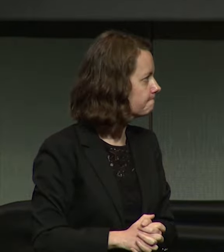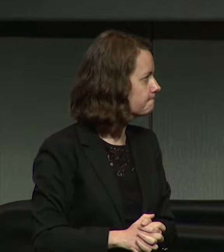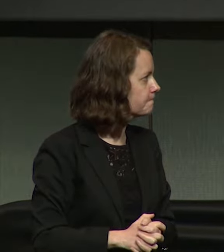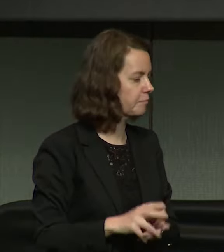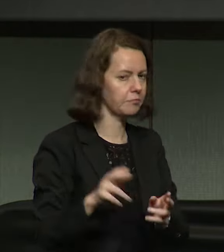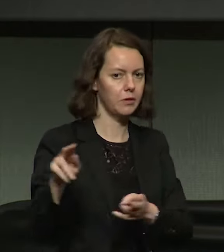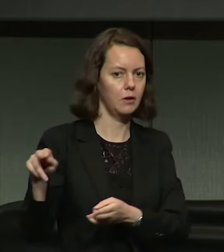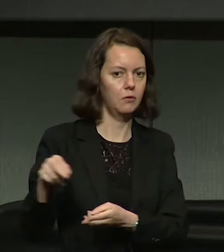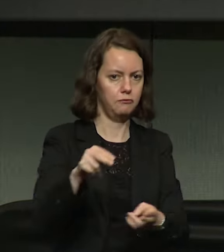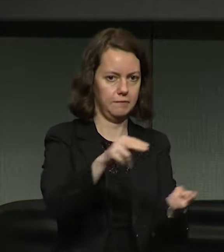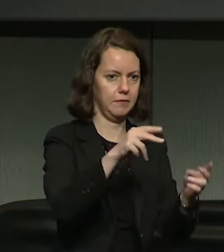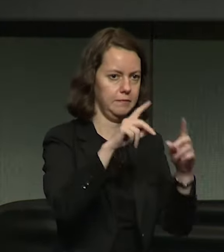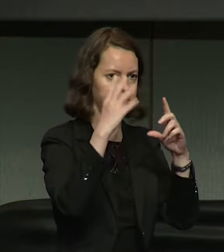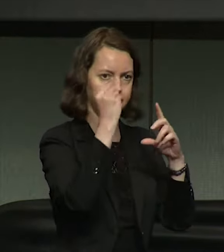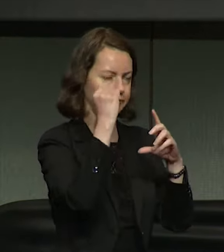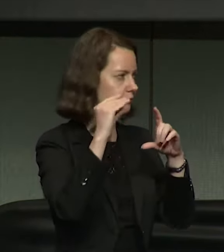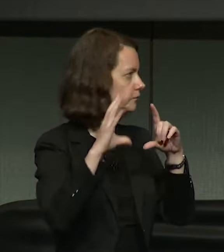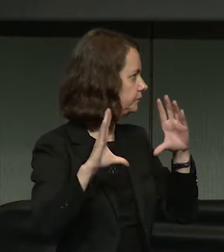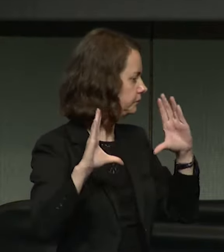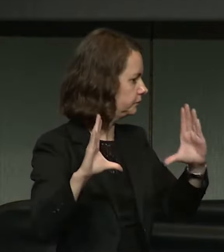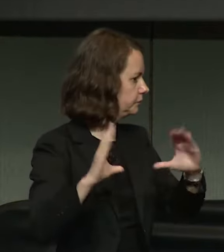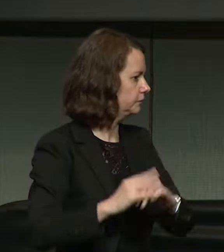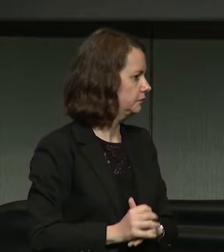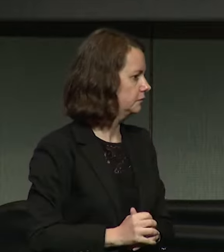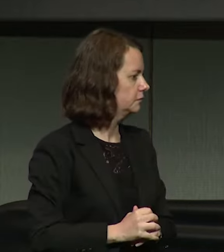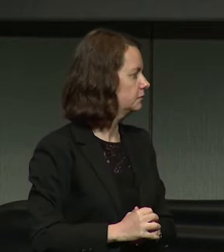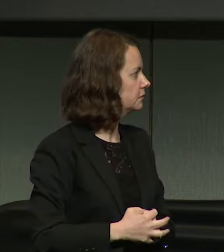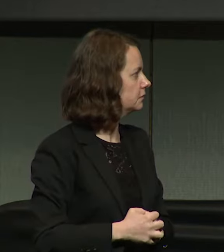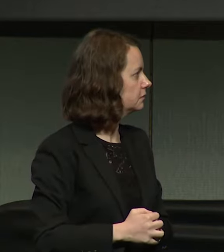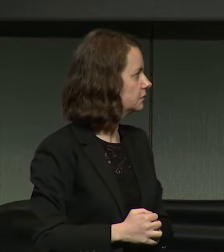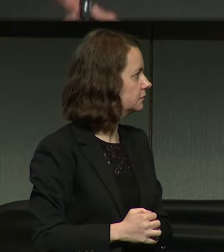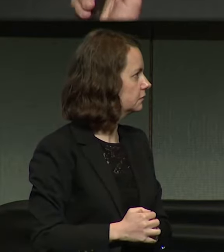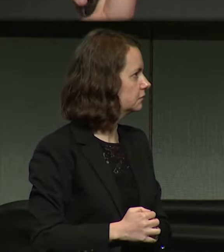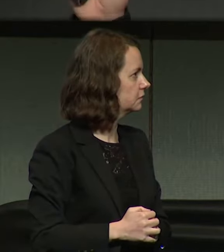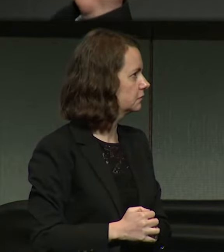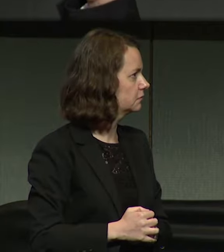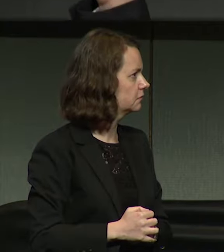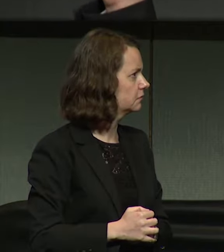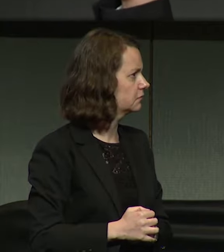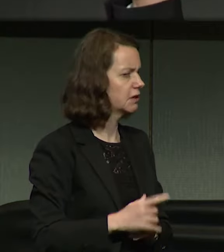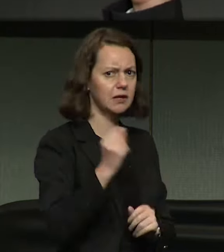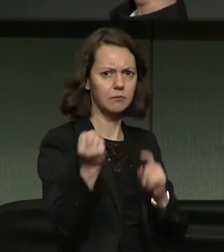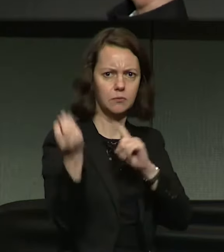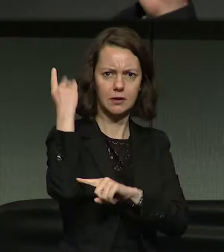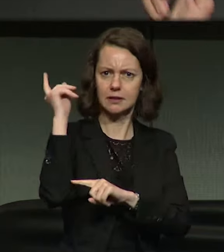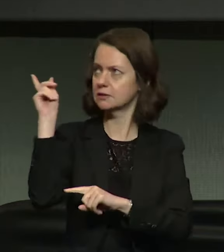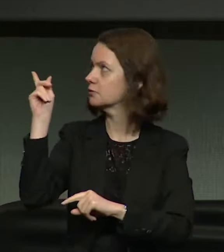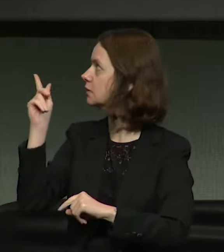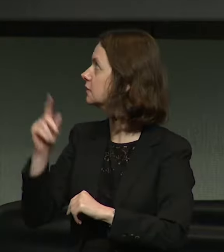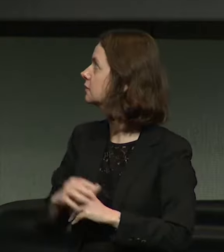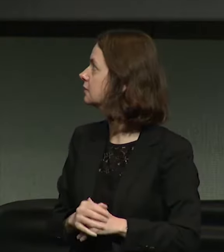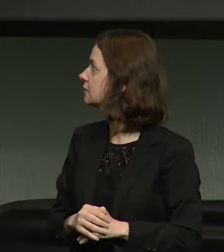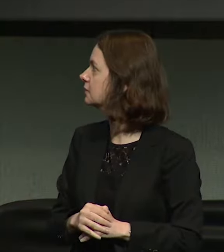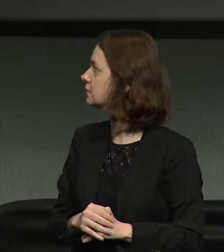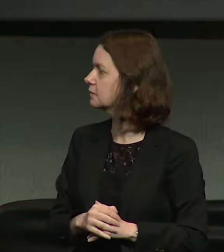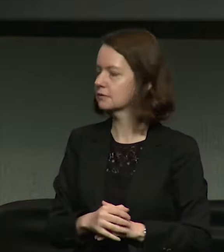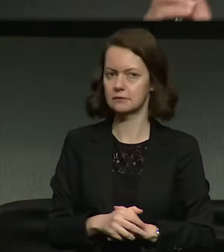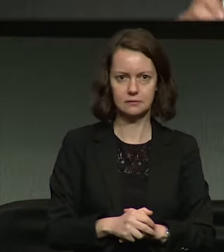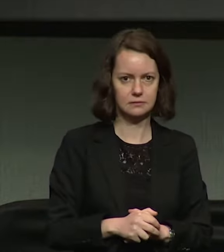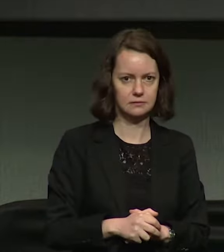you'll see that river there, and you'll see, in fact, I wonder, is it possible to get it up on this middle slide,